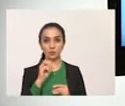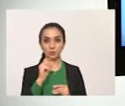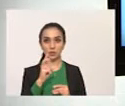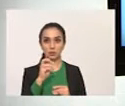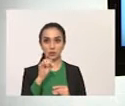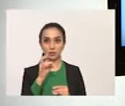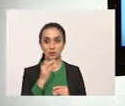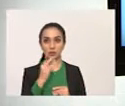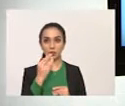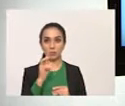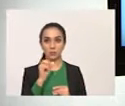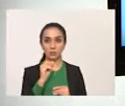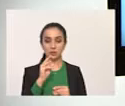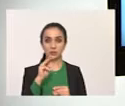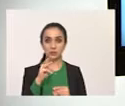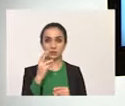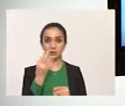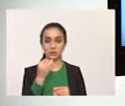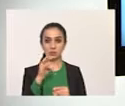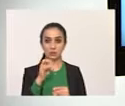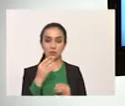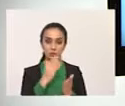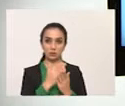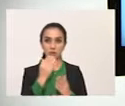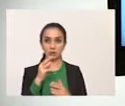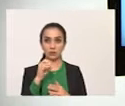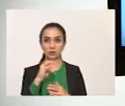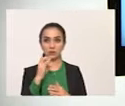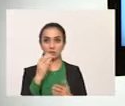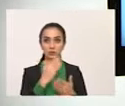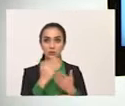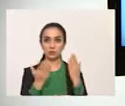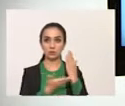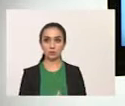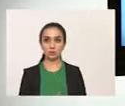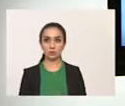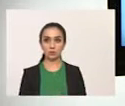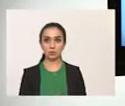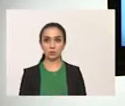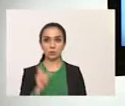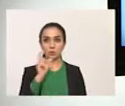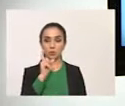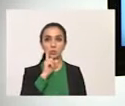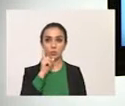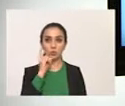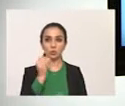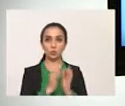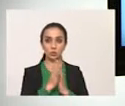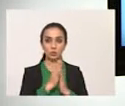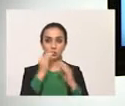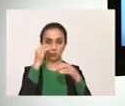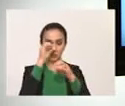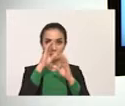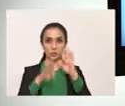bakteriyasi batsillalar qatoriga kirib, uning tanasi tayoqchasimon shaklda ko'k yashil suv o'tlarini